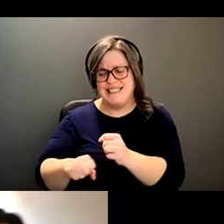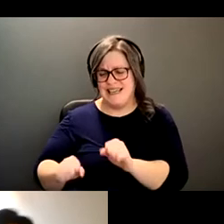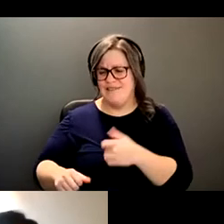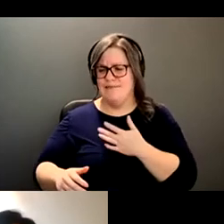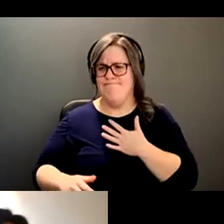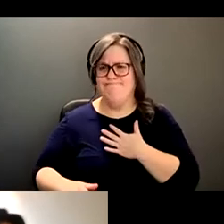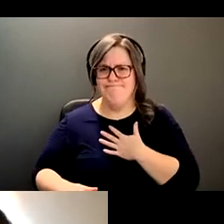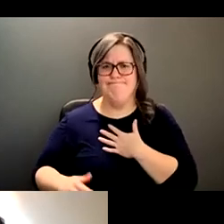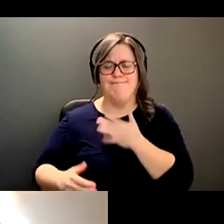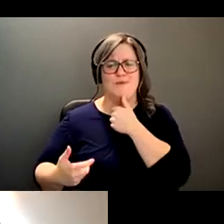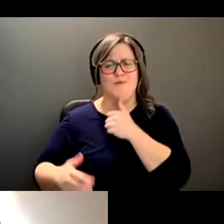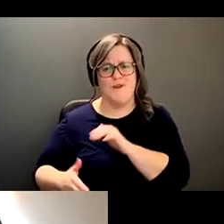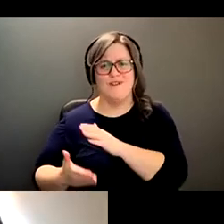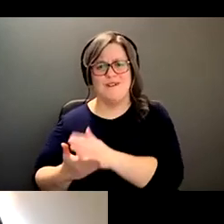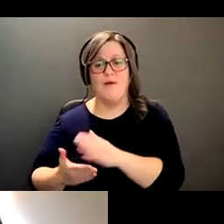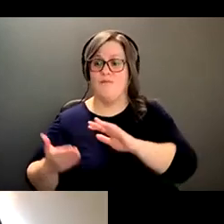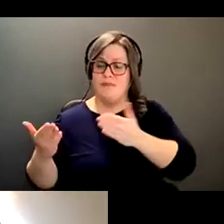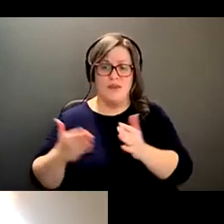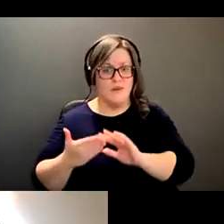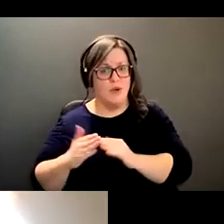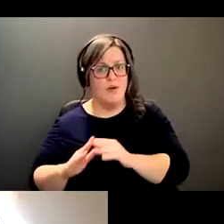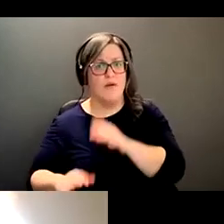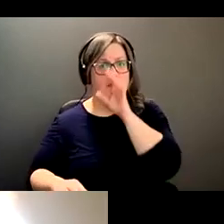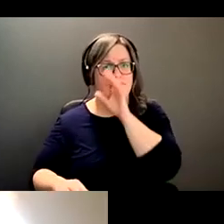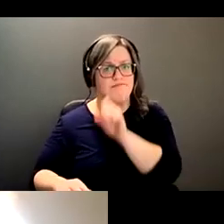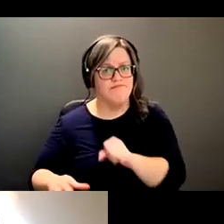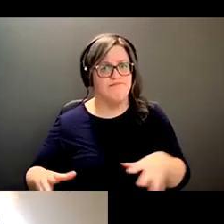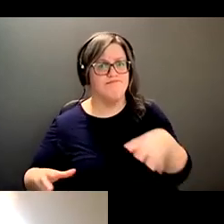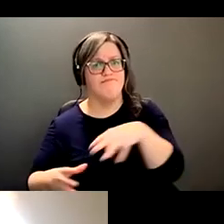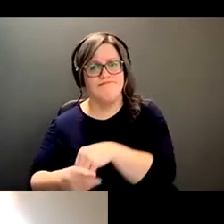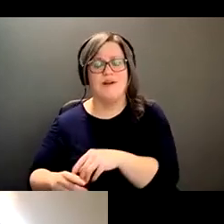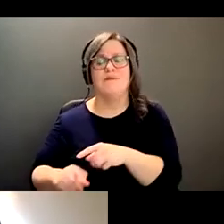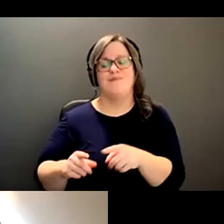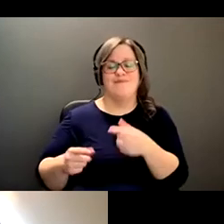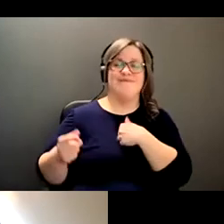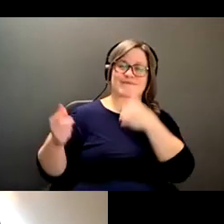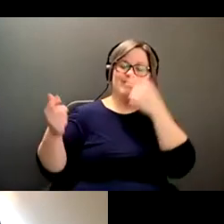really receptive and, you know, you're really well integrated. But yeah, I agree. I think like